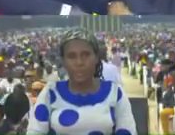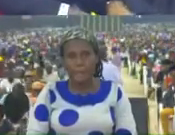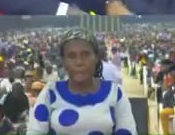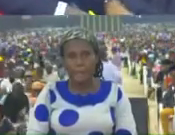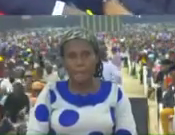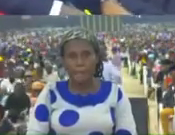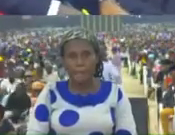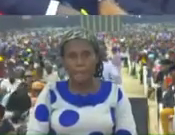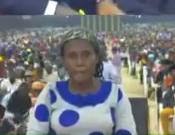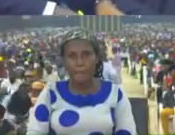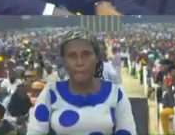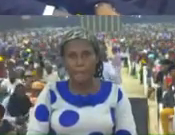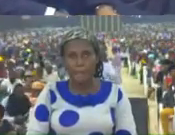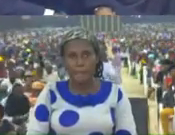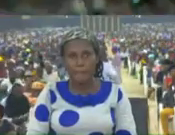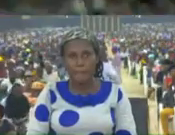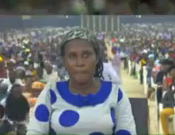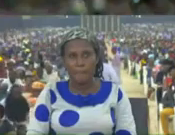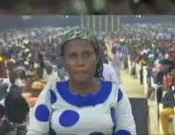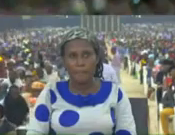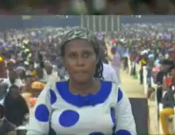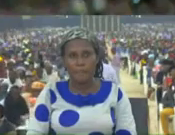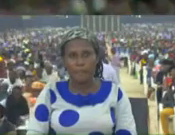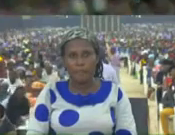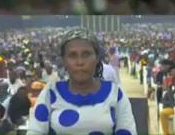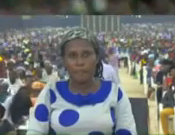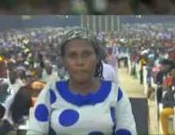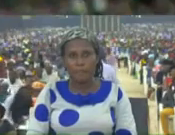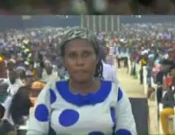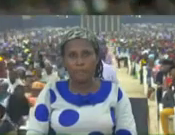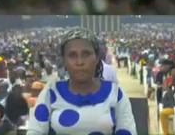Many stories can I choose from?